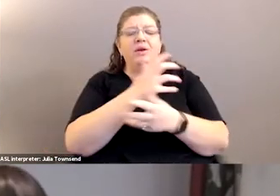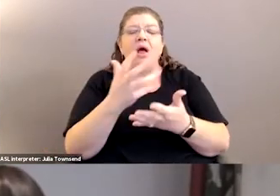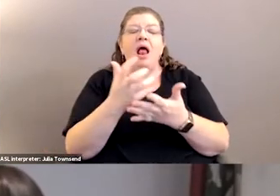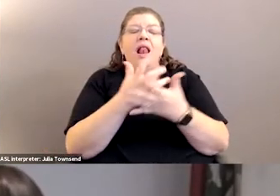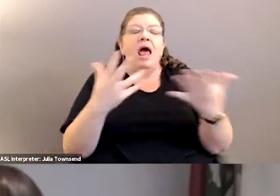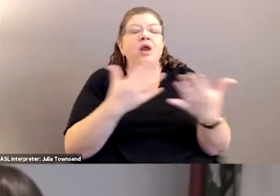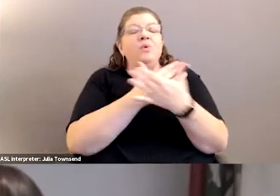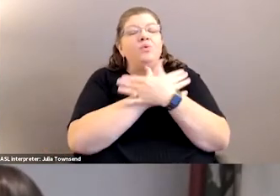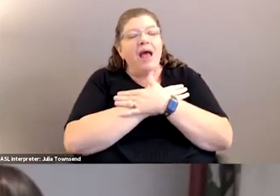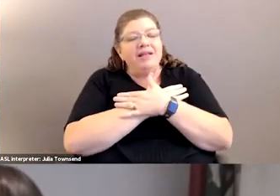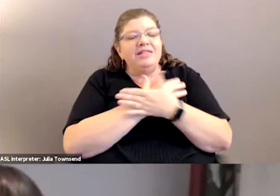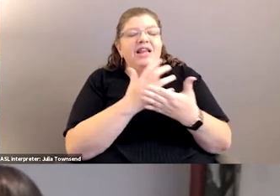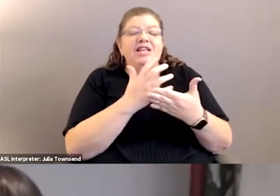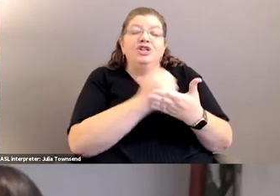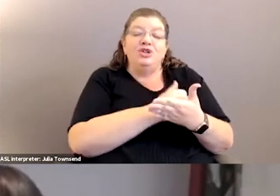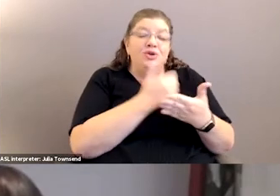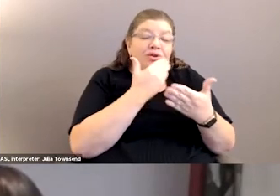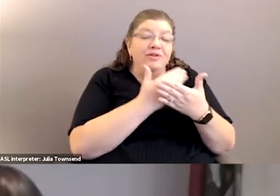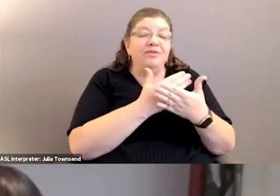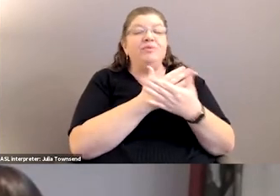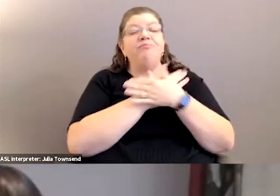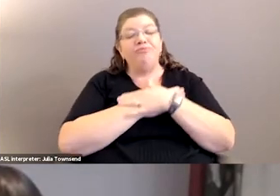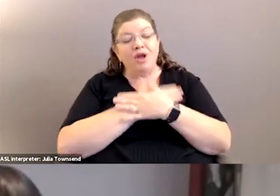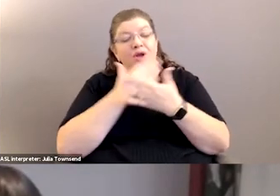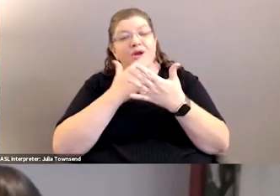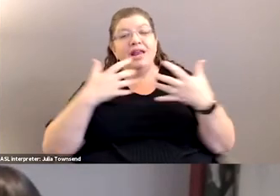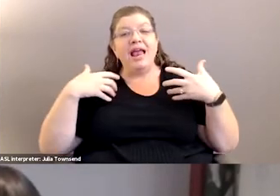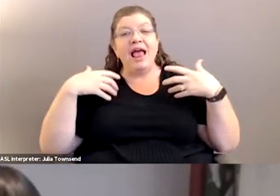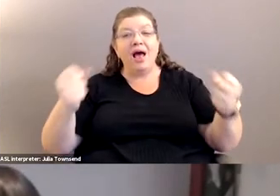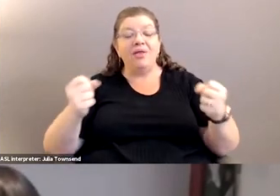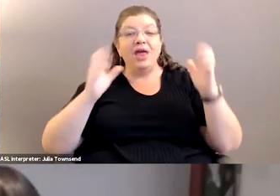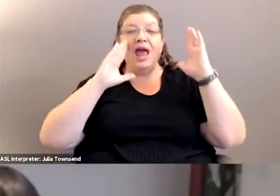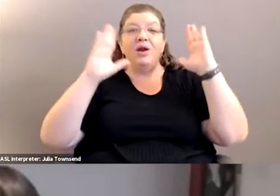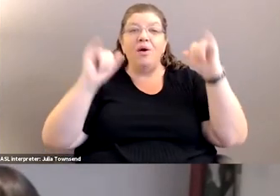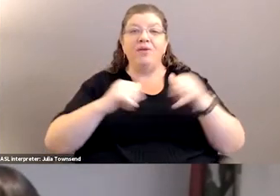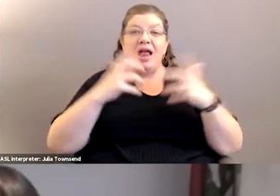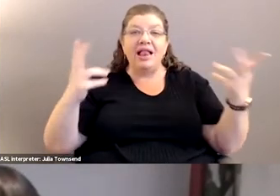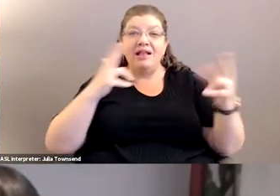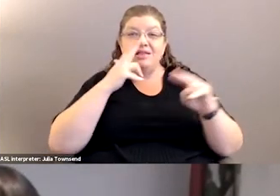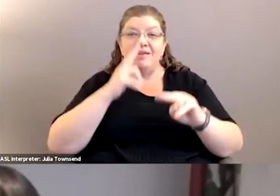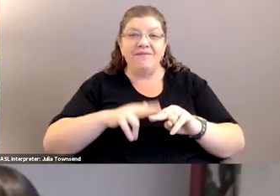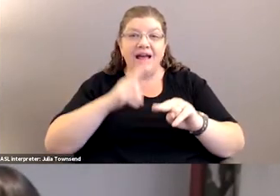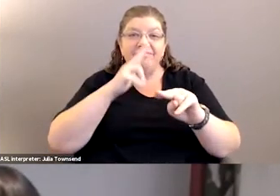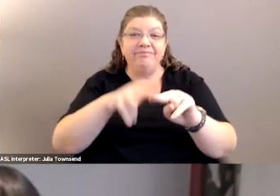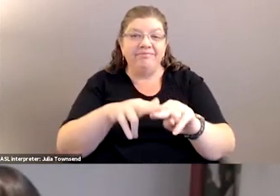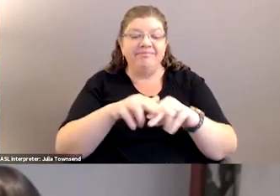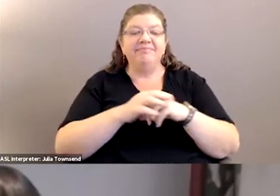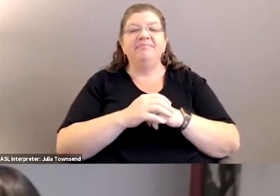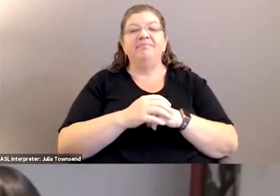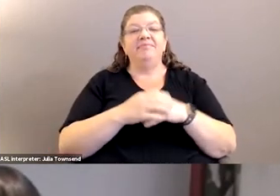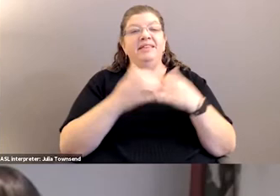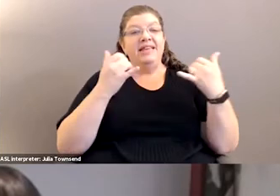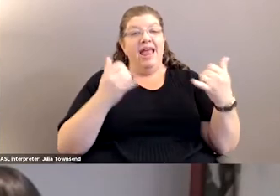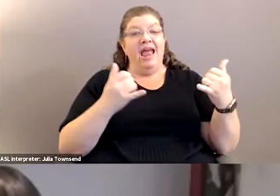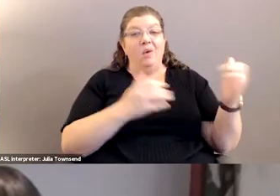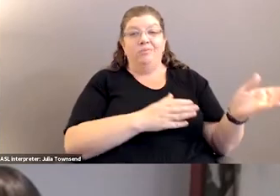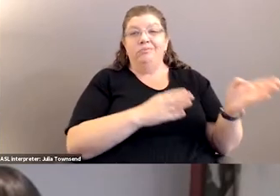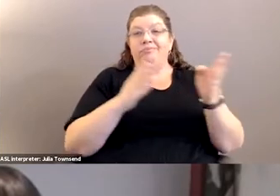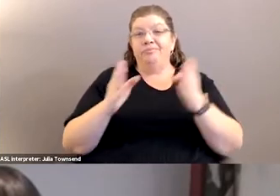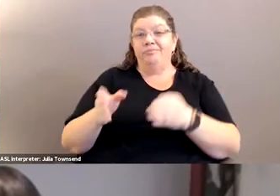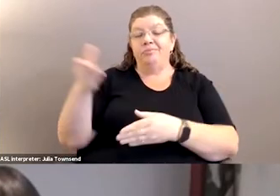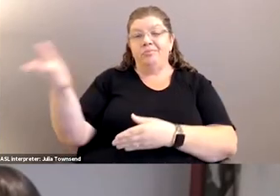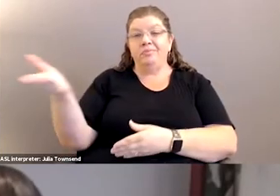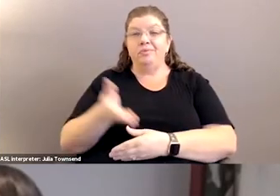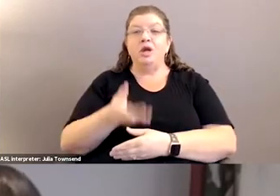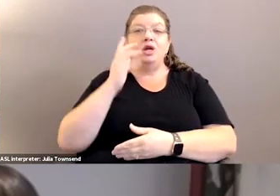rest relaxation good health and hopefully lots of good fun and so now i'd like to move to the